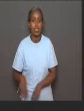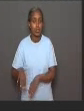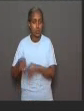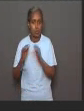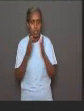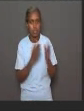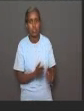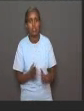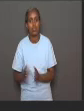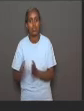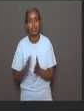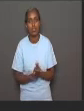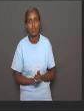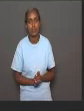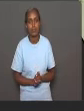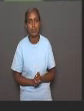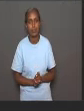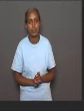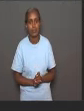Students, let's get ready.